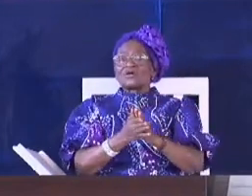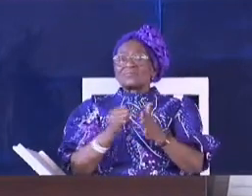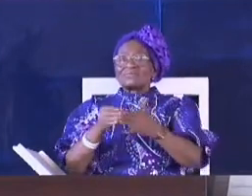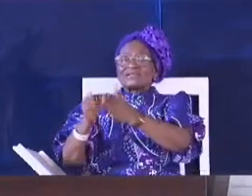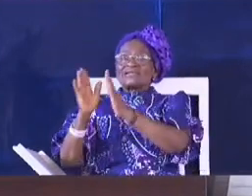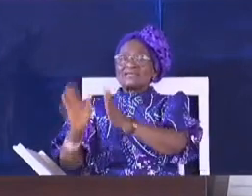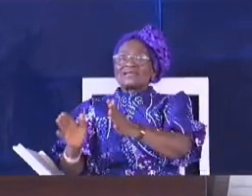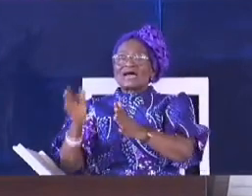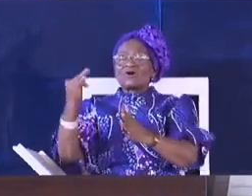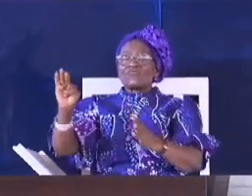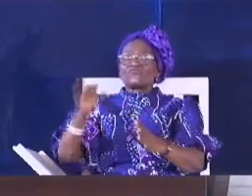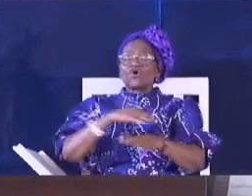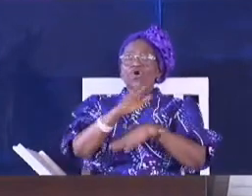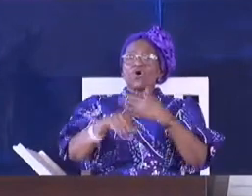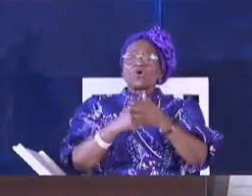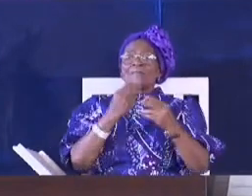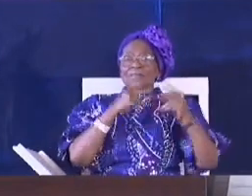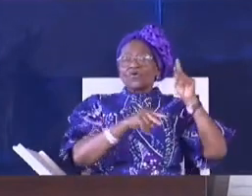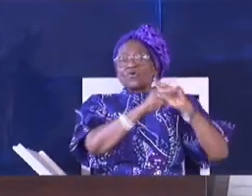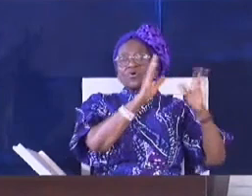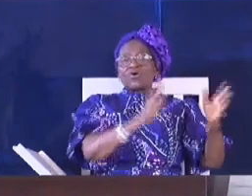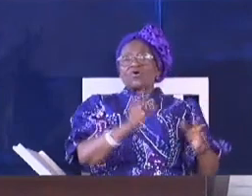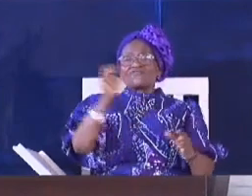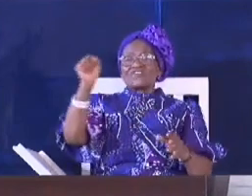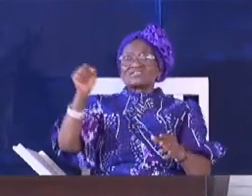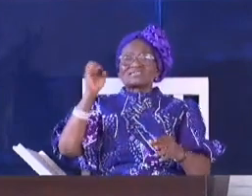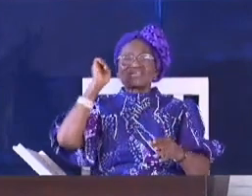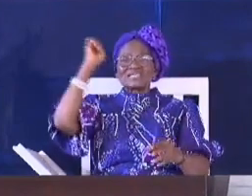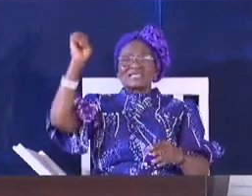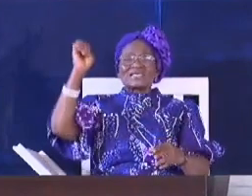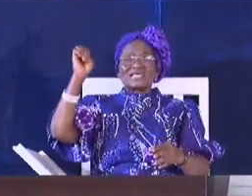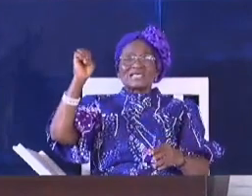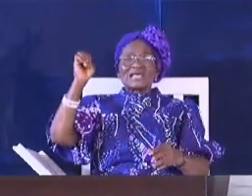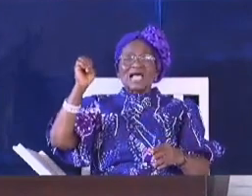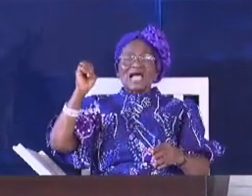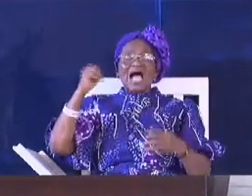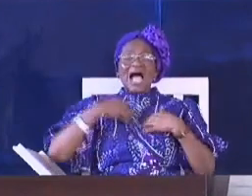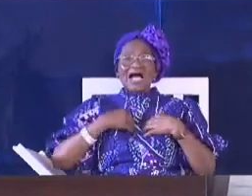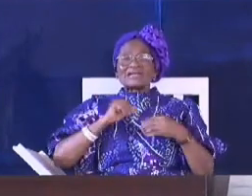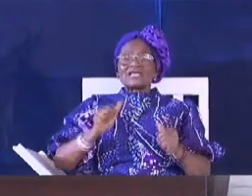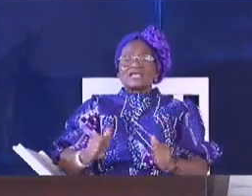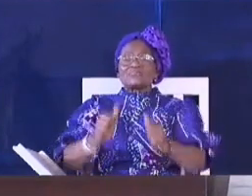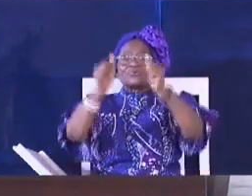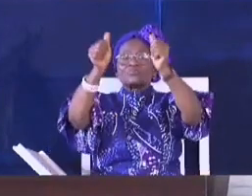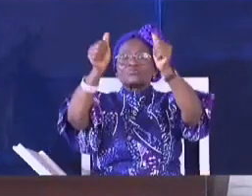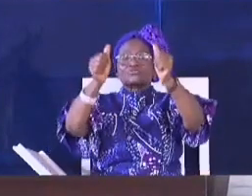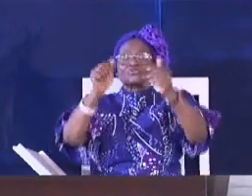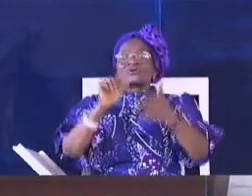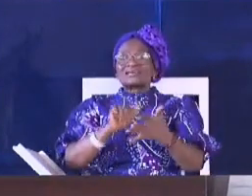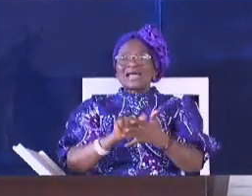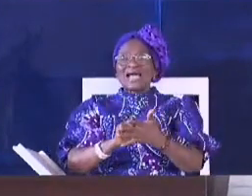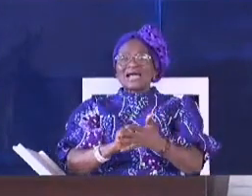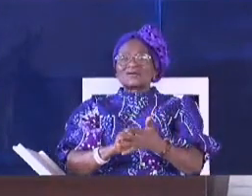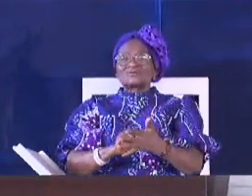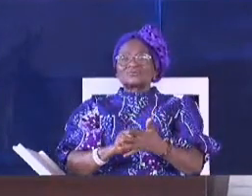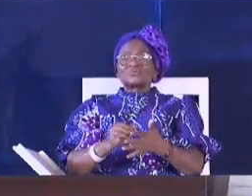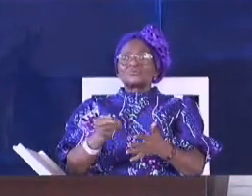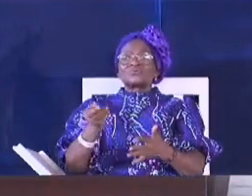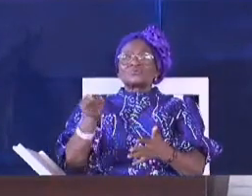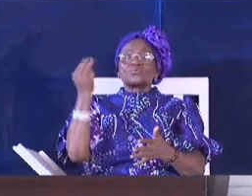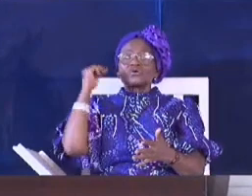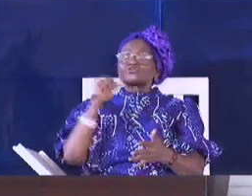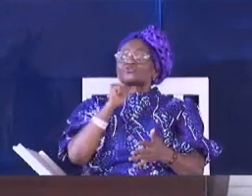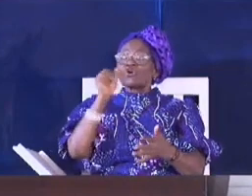prophets. He had a promotion that is unbelievable.